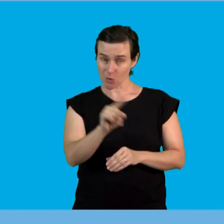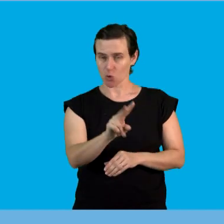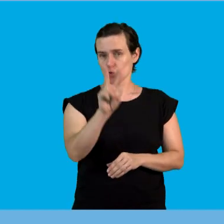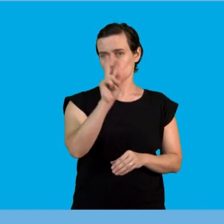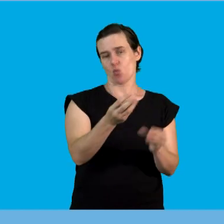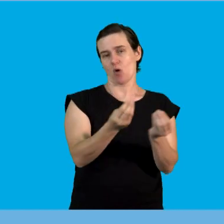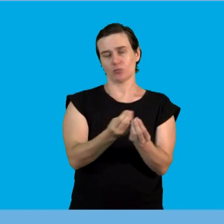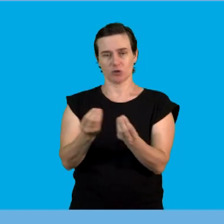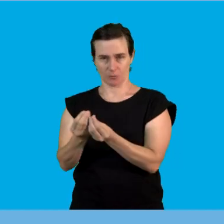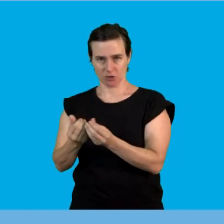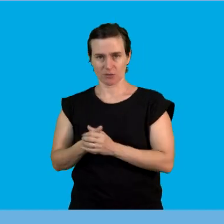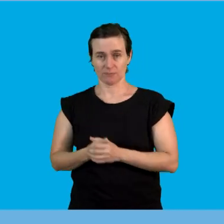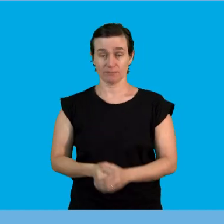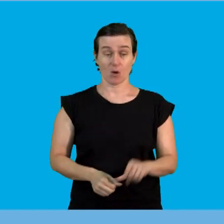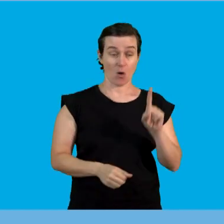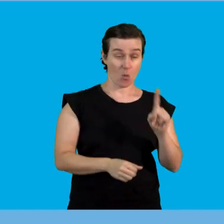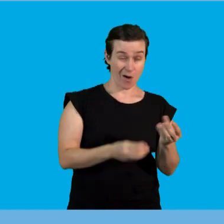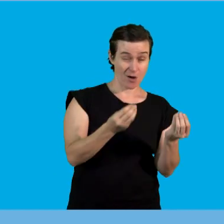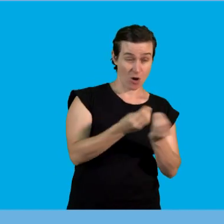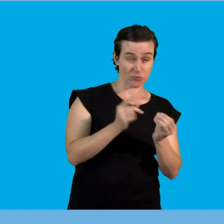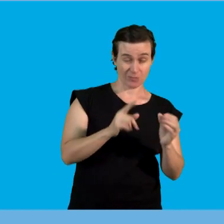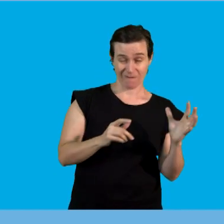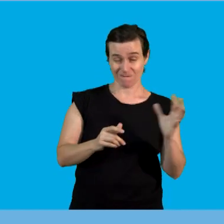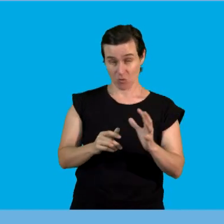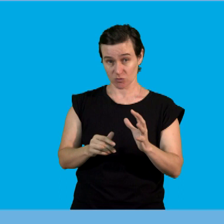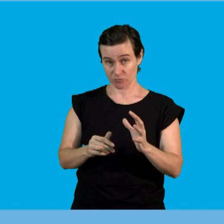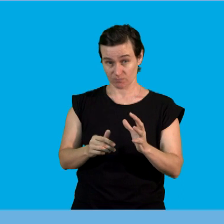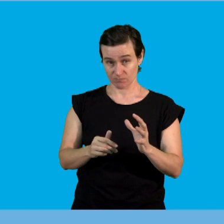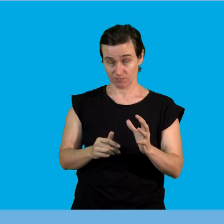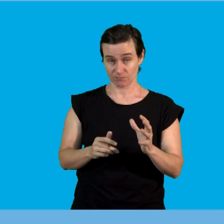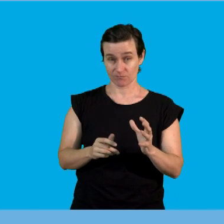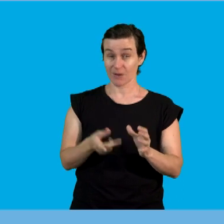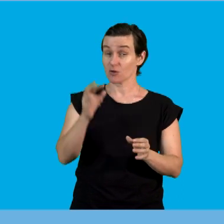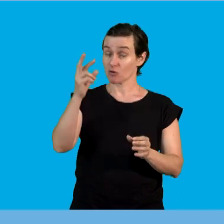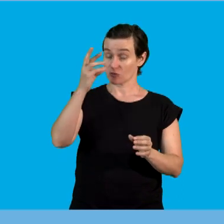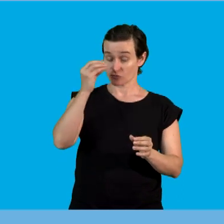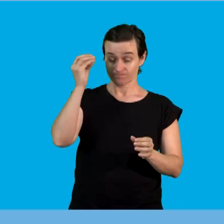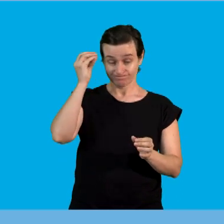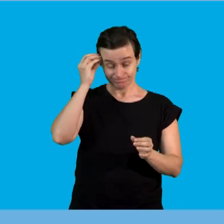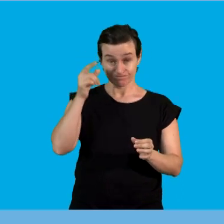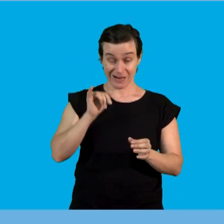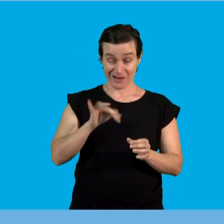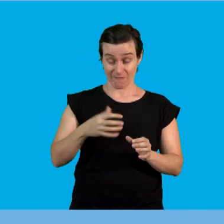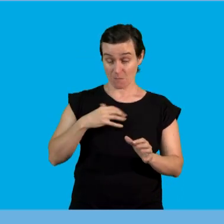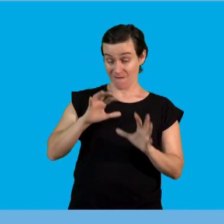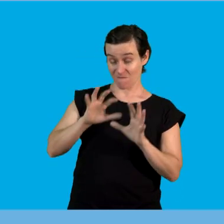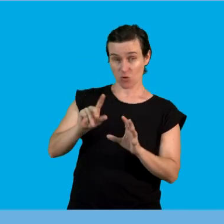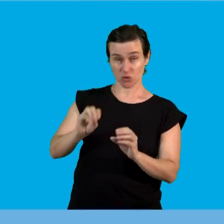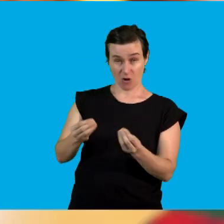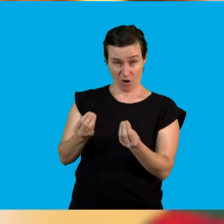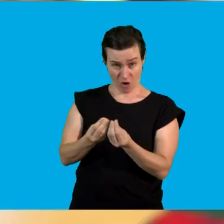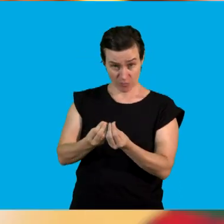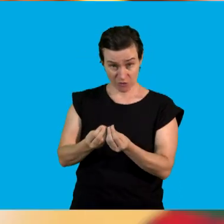there needs to be two objects. One object needs to exert a force onto the other, and remember, if the force is applied onto an